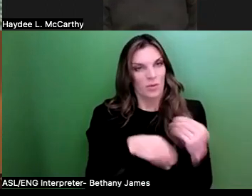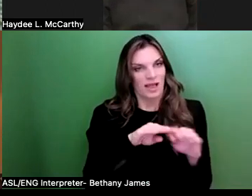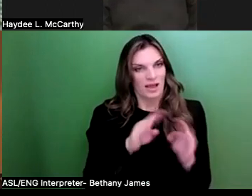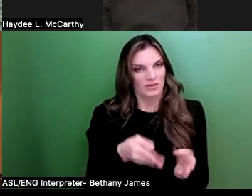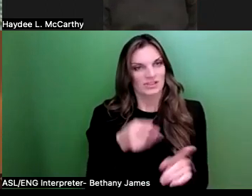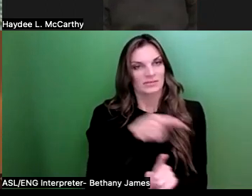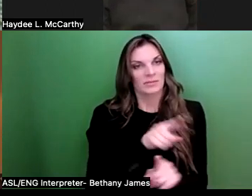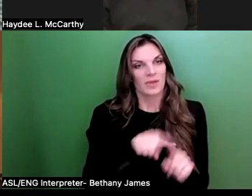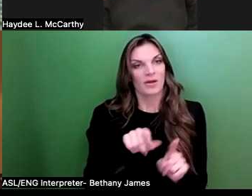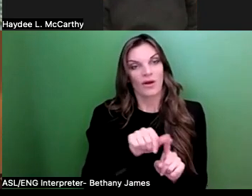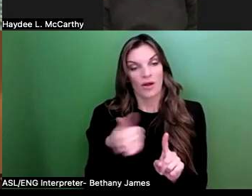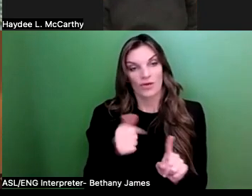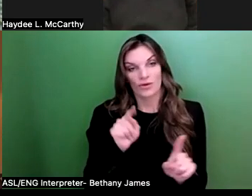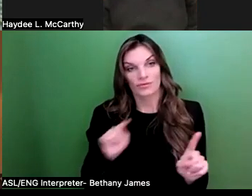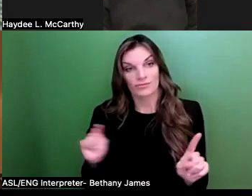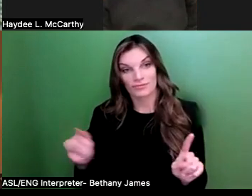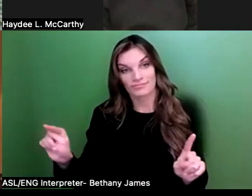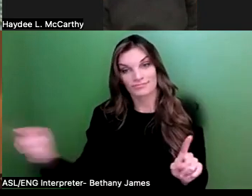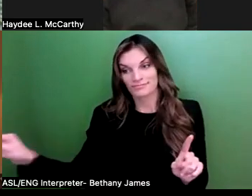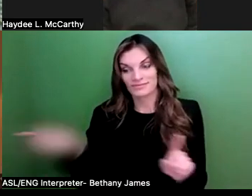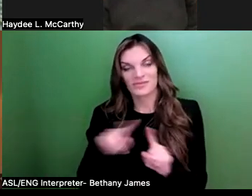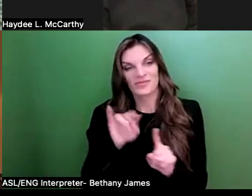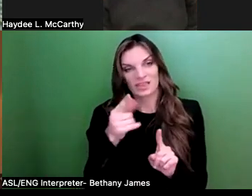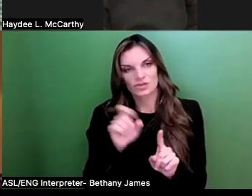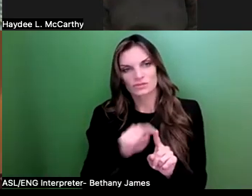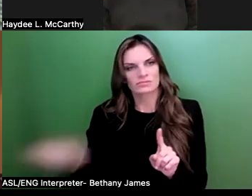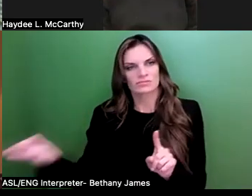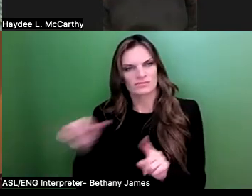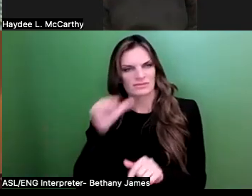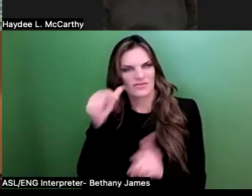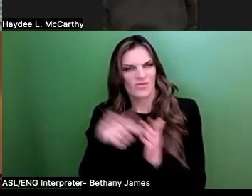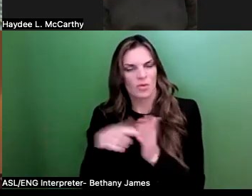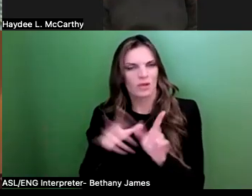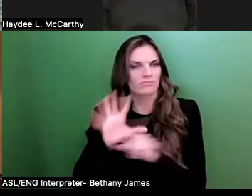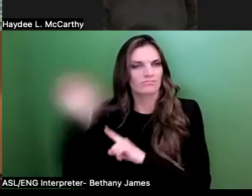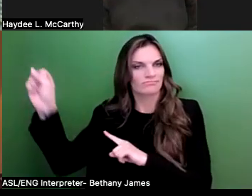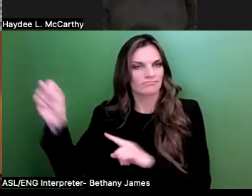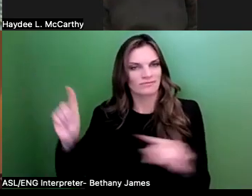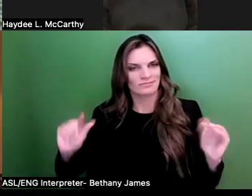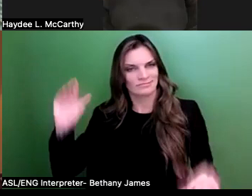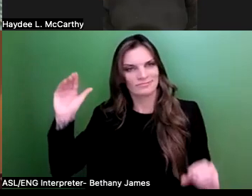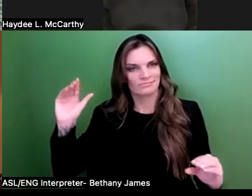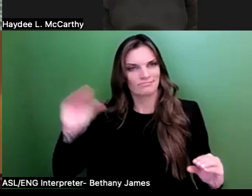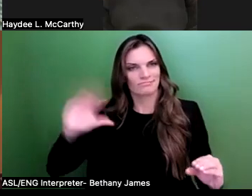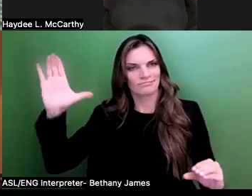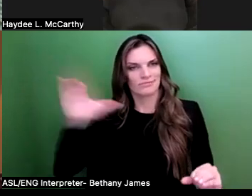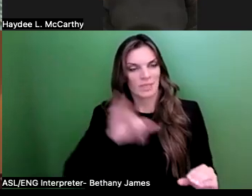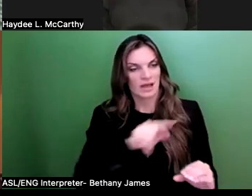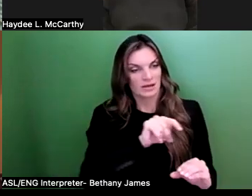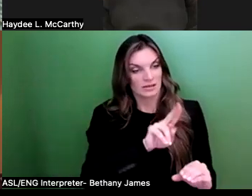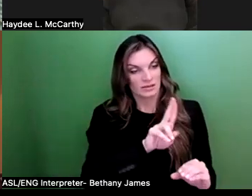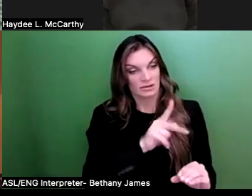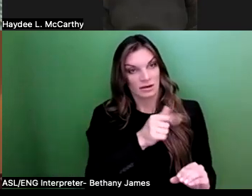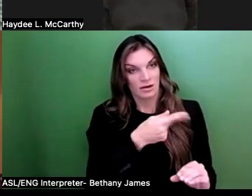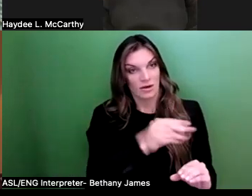village in Westchester County is nowhere near that. And so it's a question of, should other